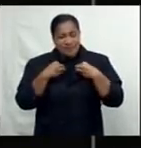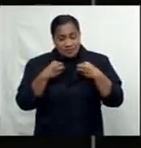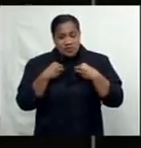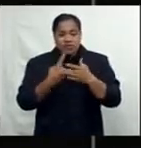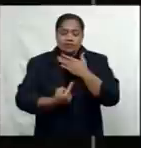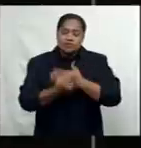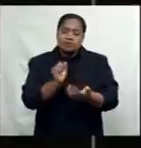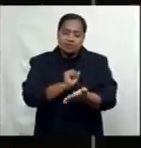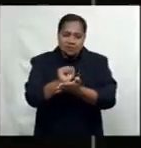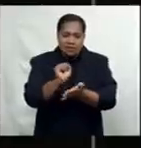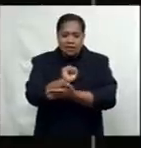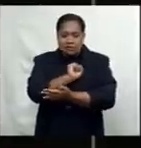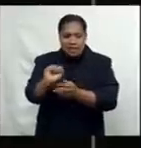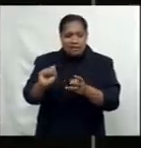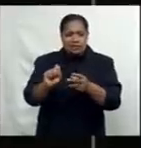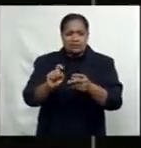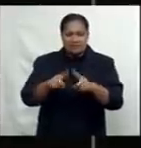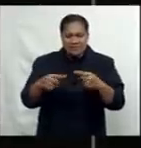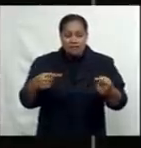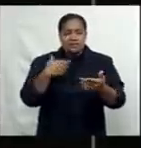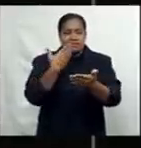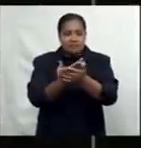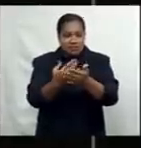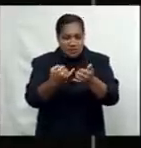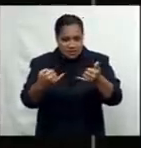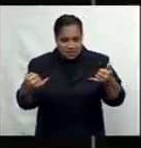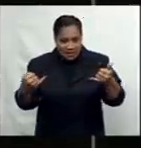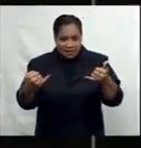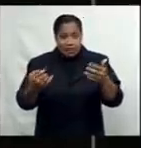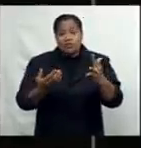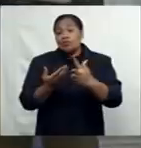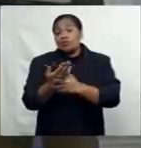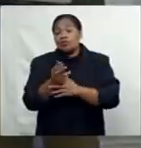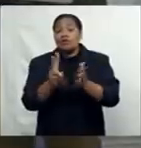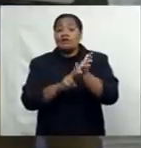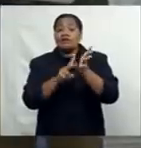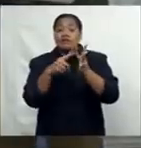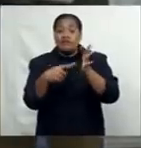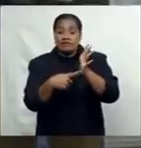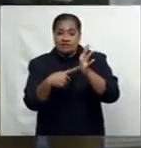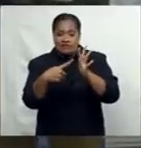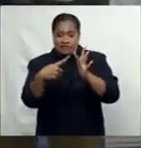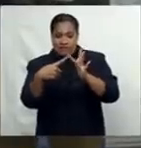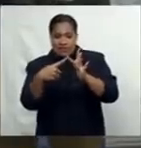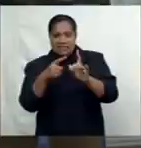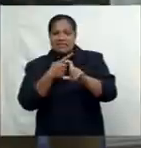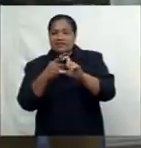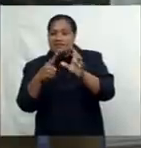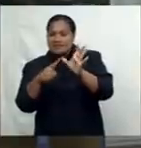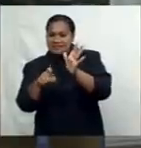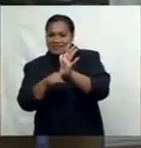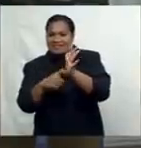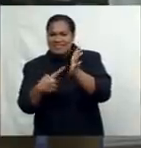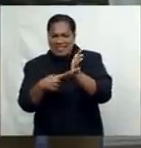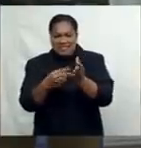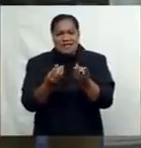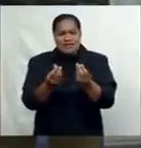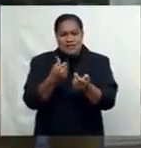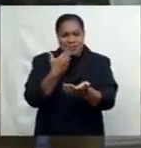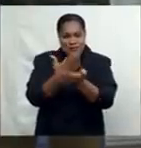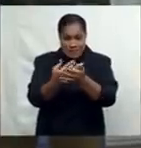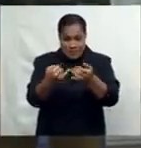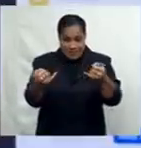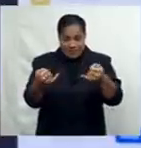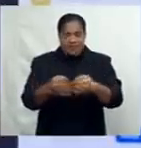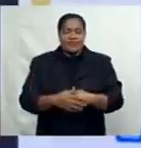products online via Vodafone's VT-Cart platform. This agreement will see Vodafone's VT-Cart provide a